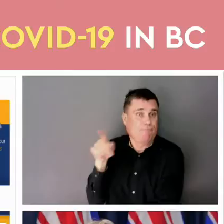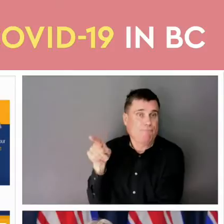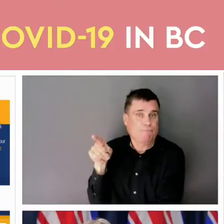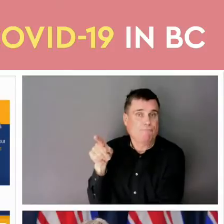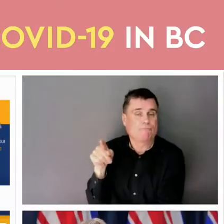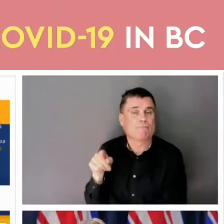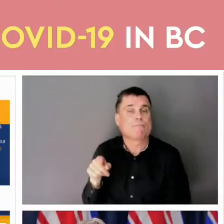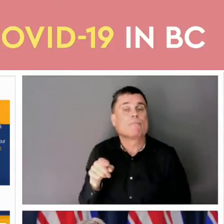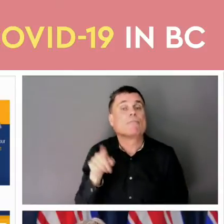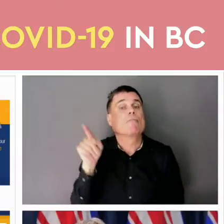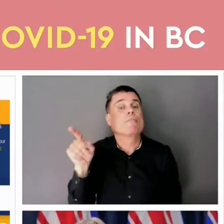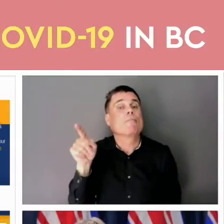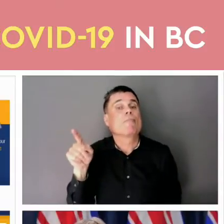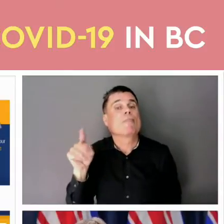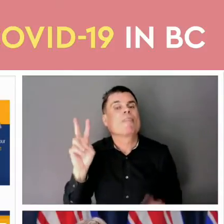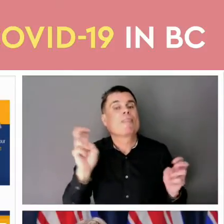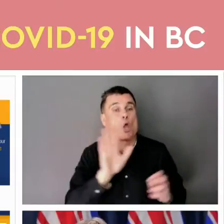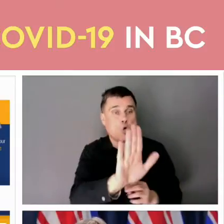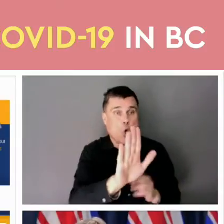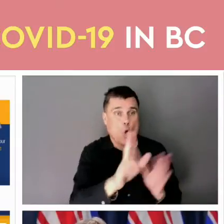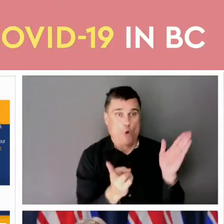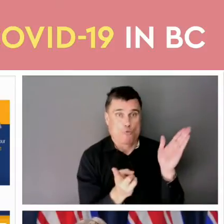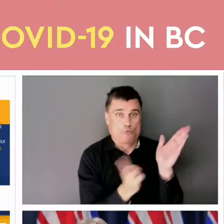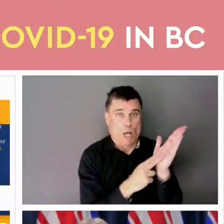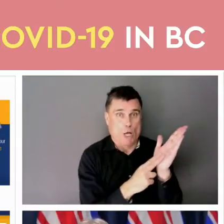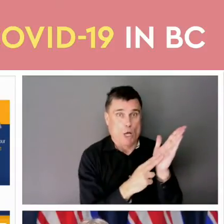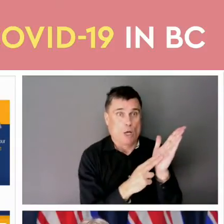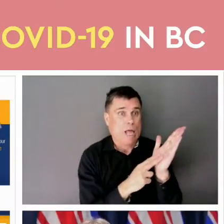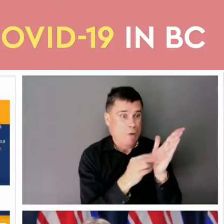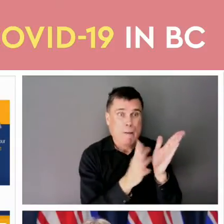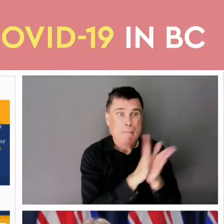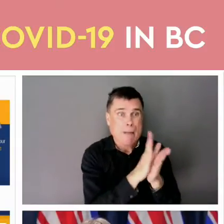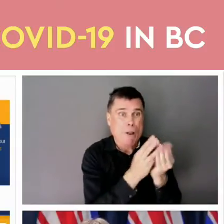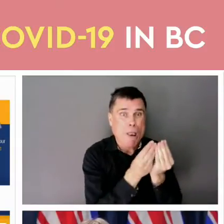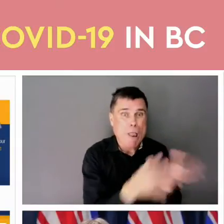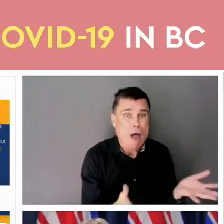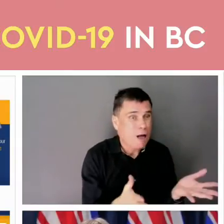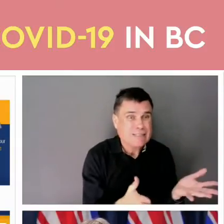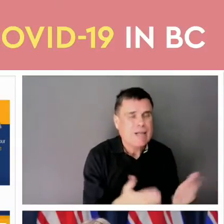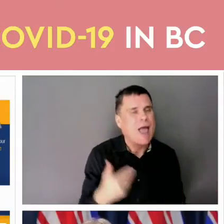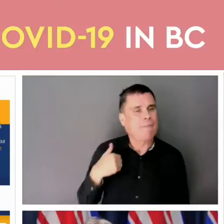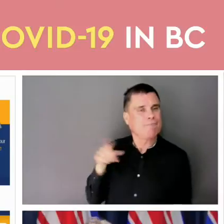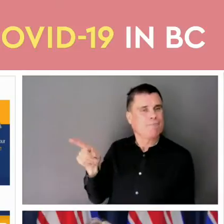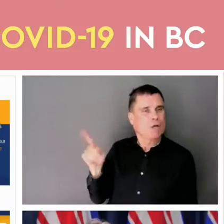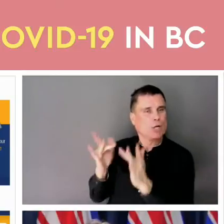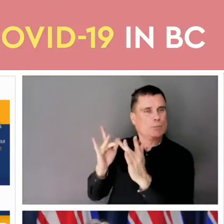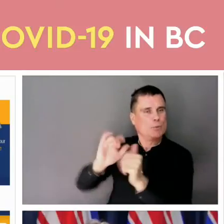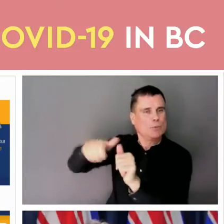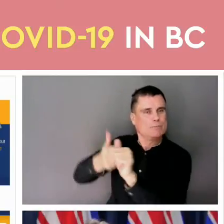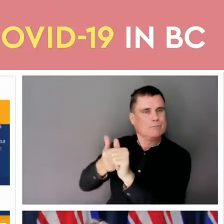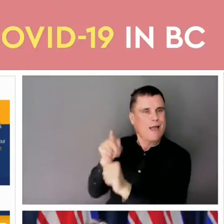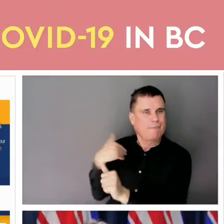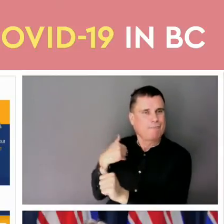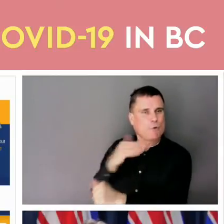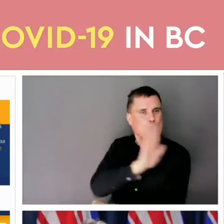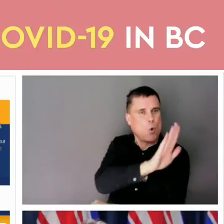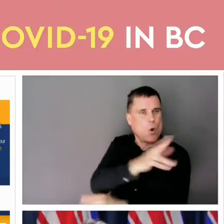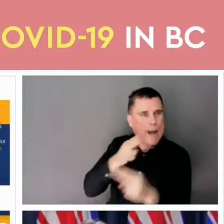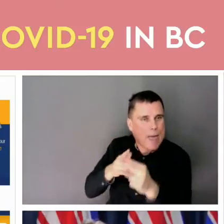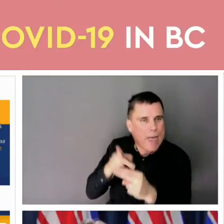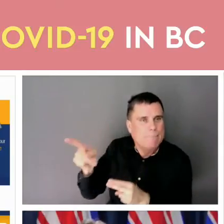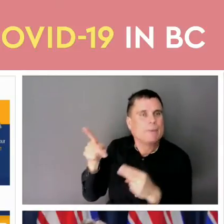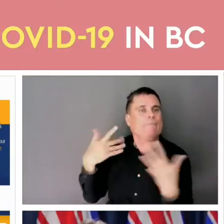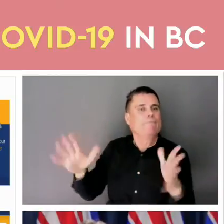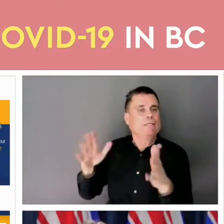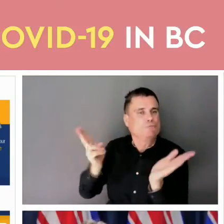not dependent on them carrying around that paper card, but that it is in the provincial data set now, where every vaccine